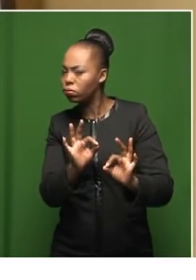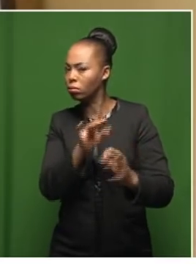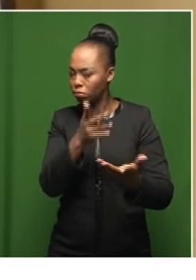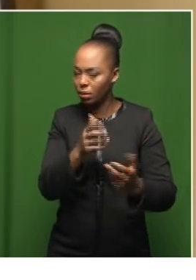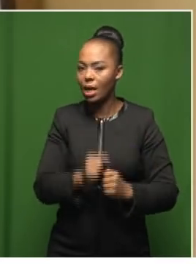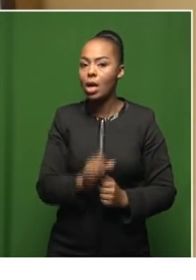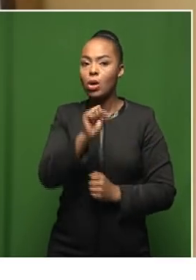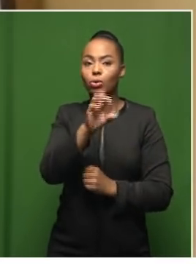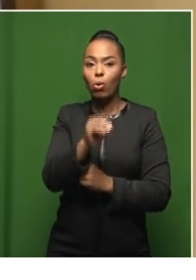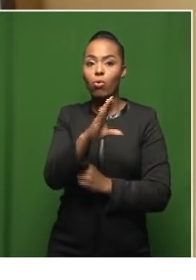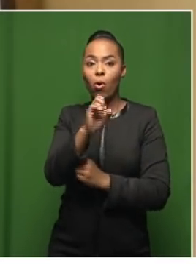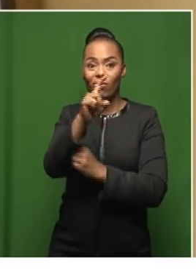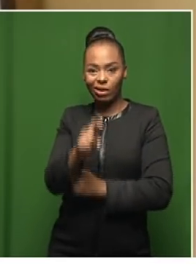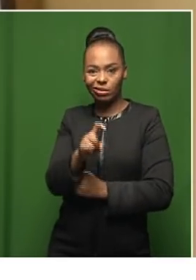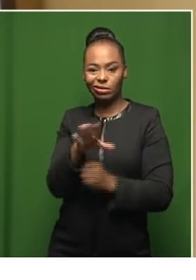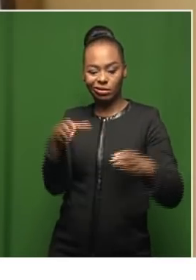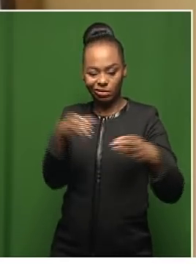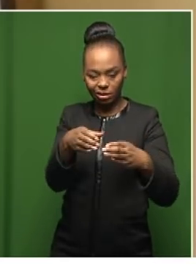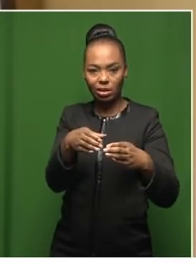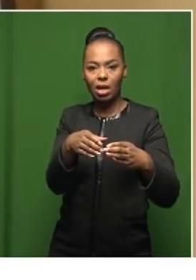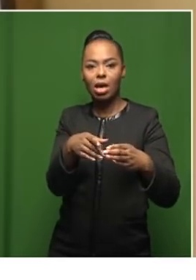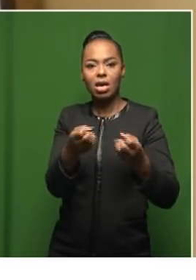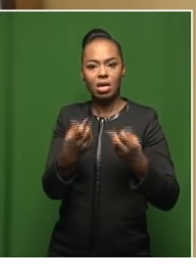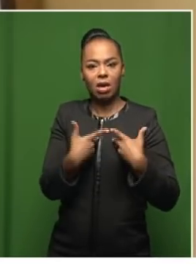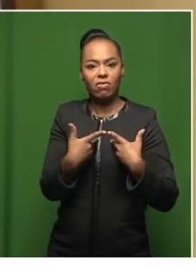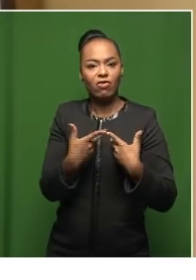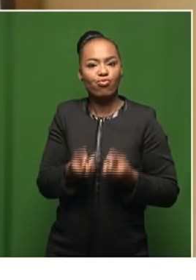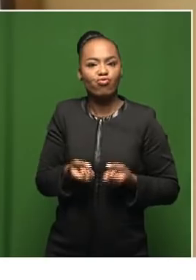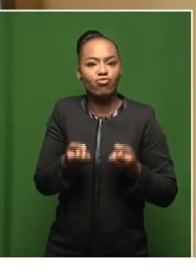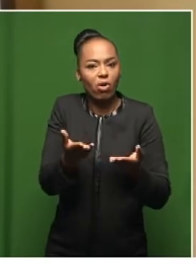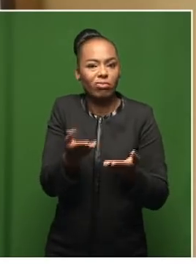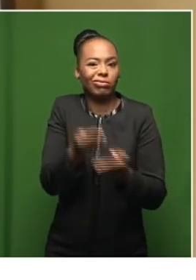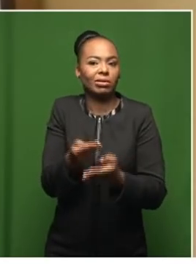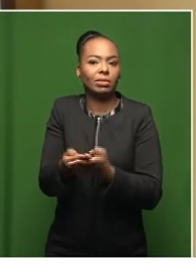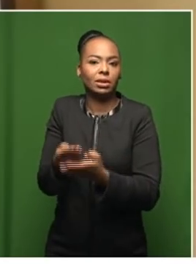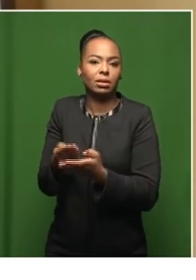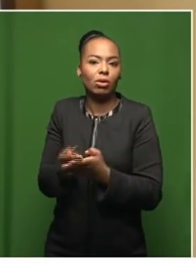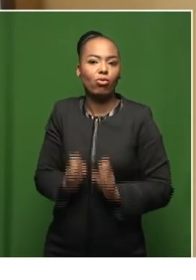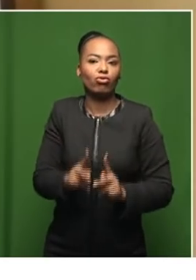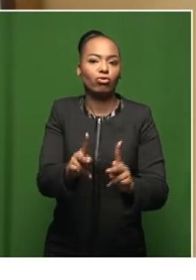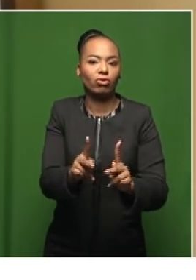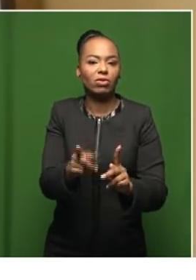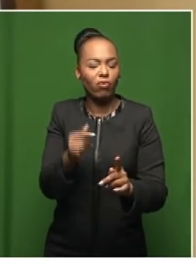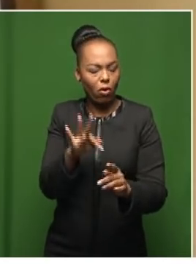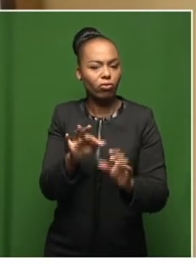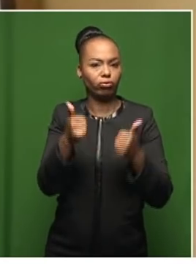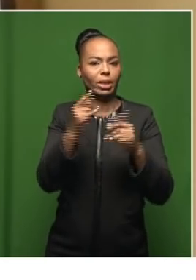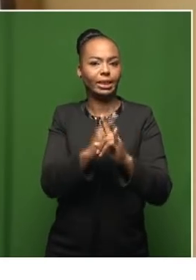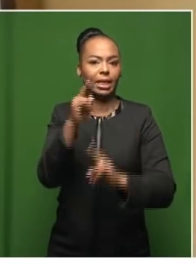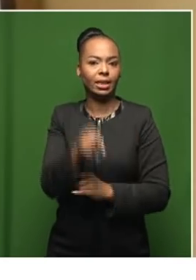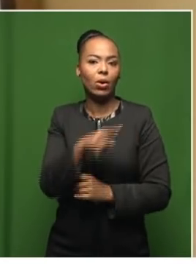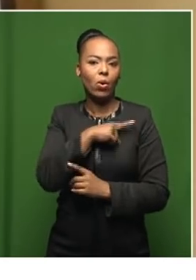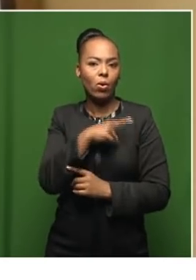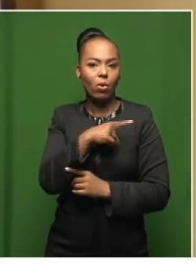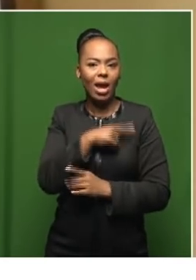so COVAX facility was offering a possibility of a very huge chance of success based on the fact